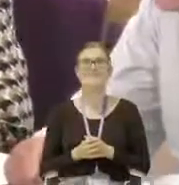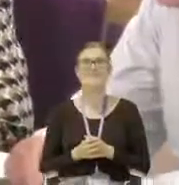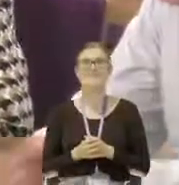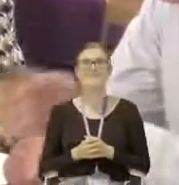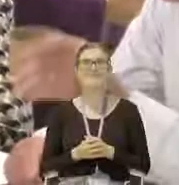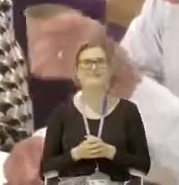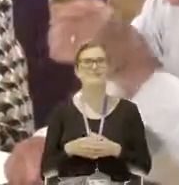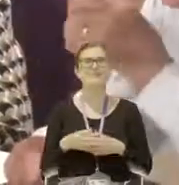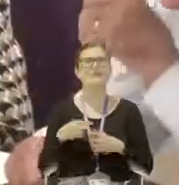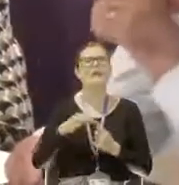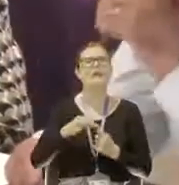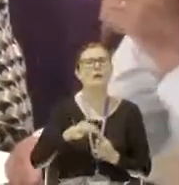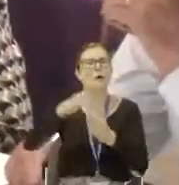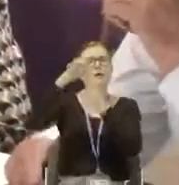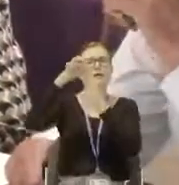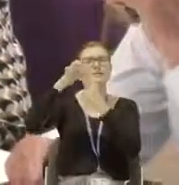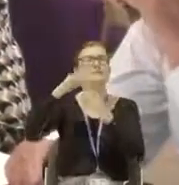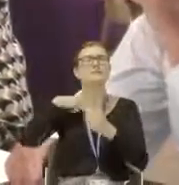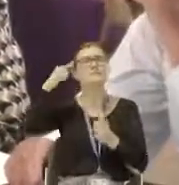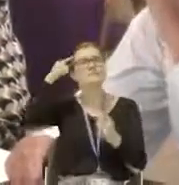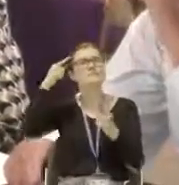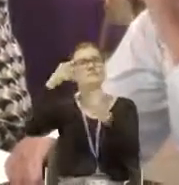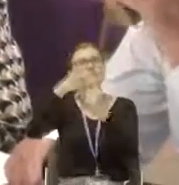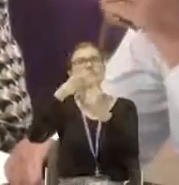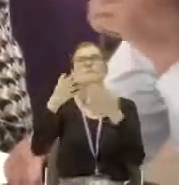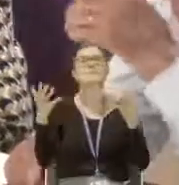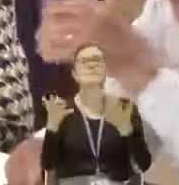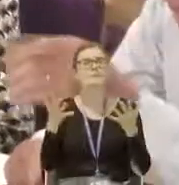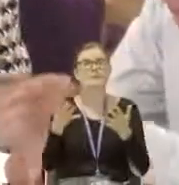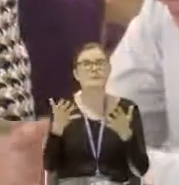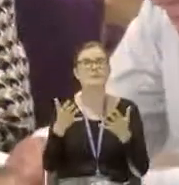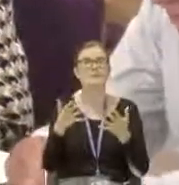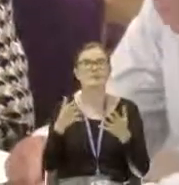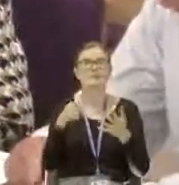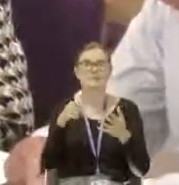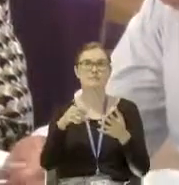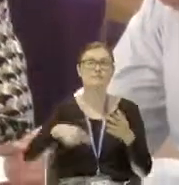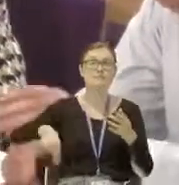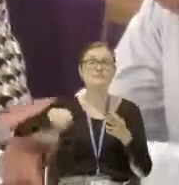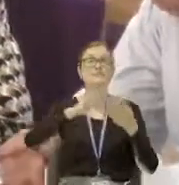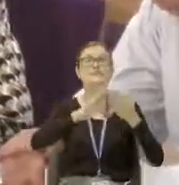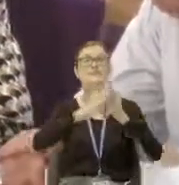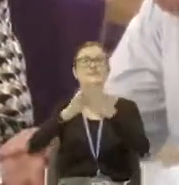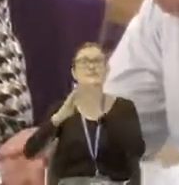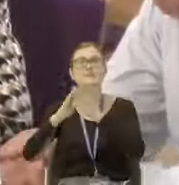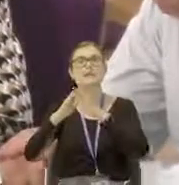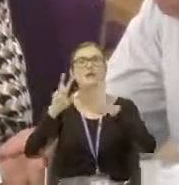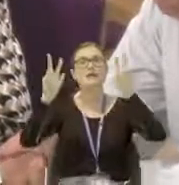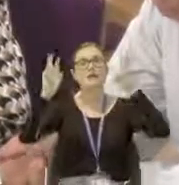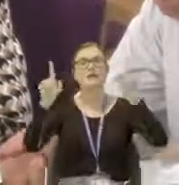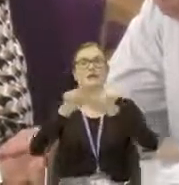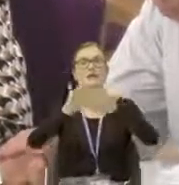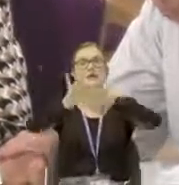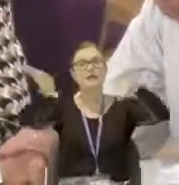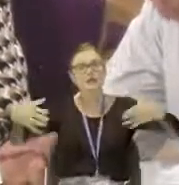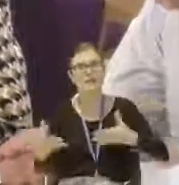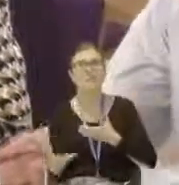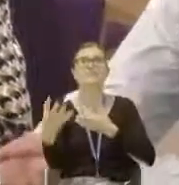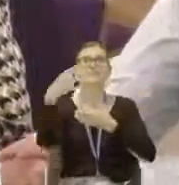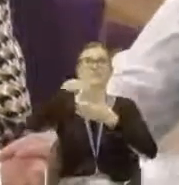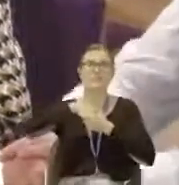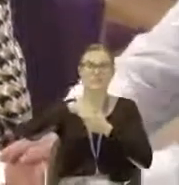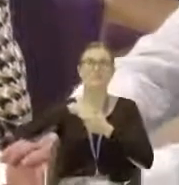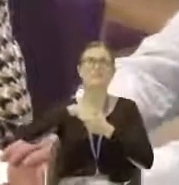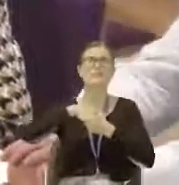upon democracy and inclusiveness, where we together can create the future that we have